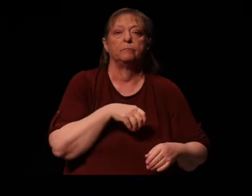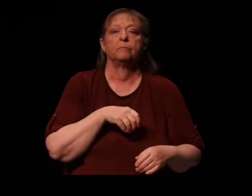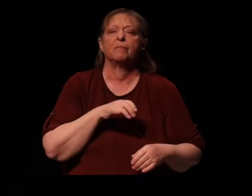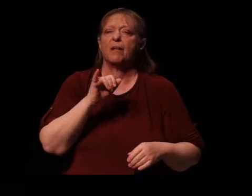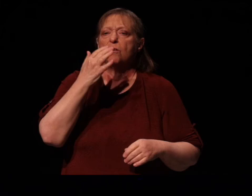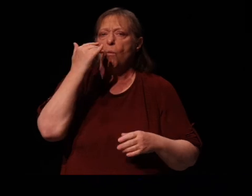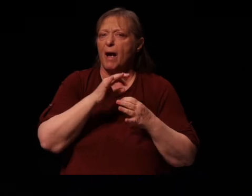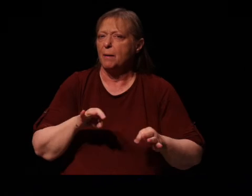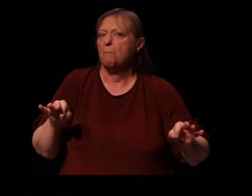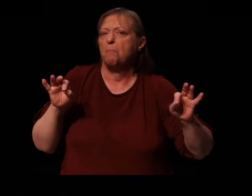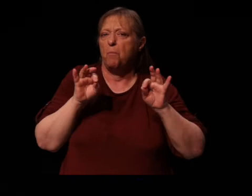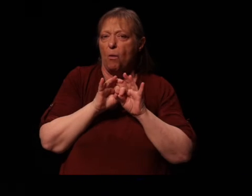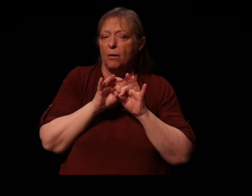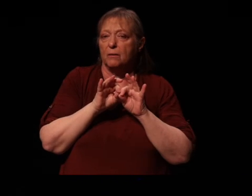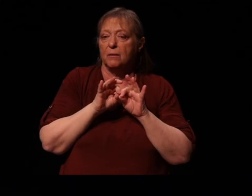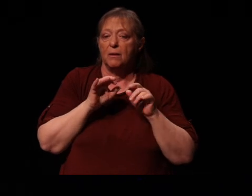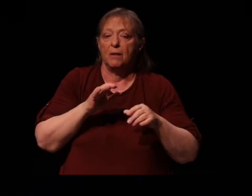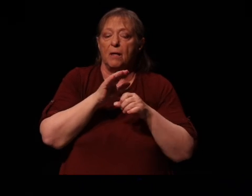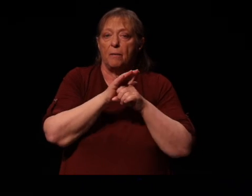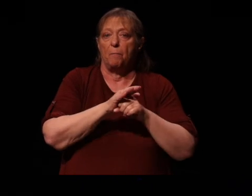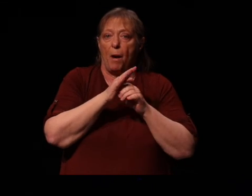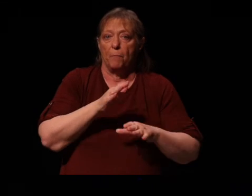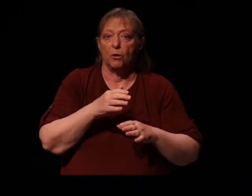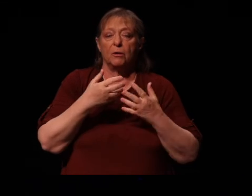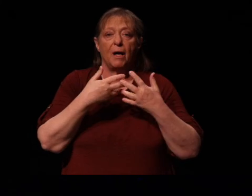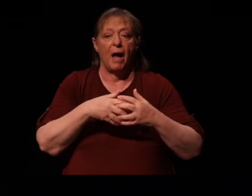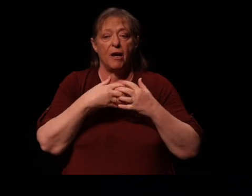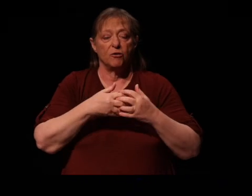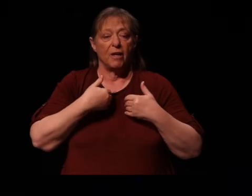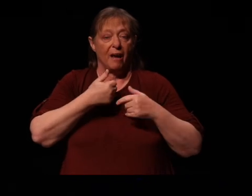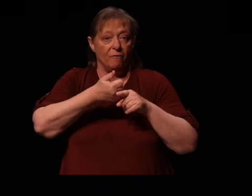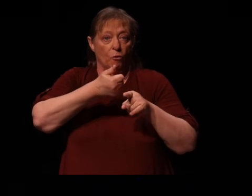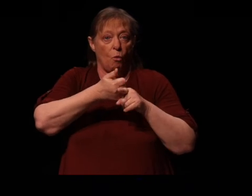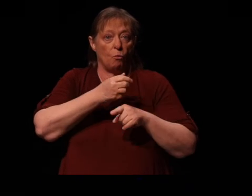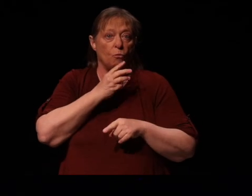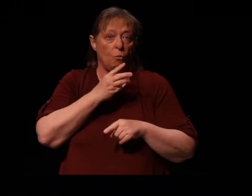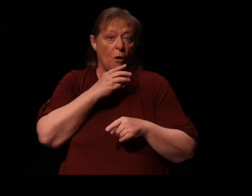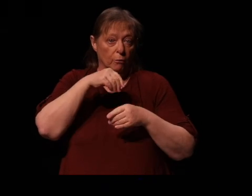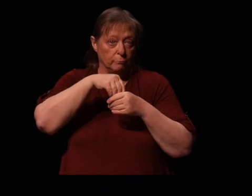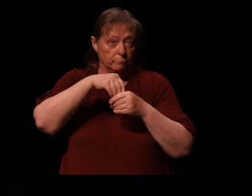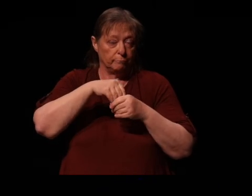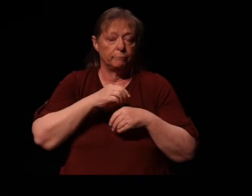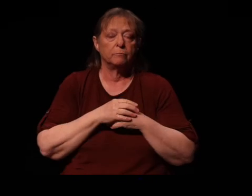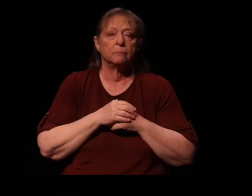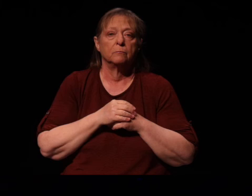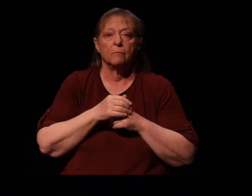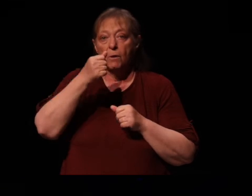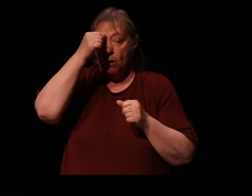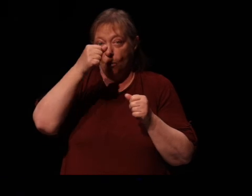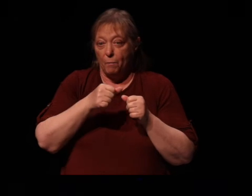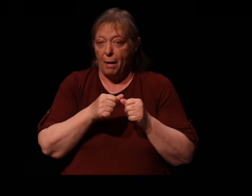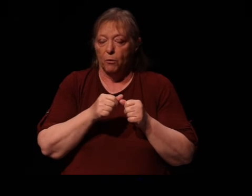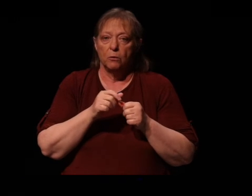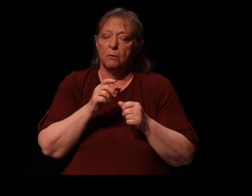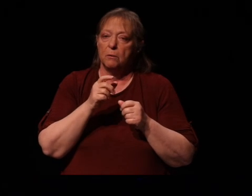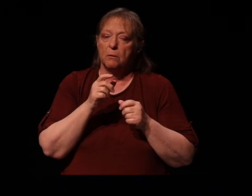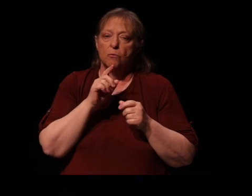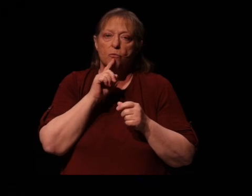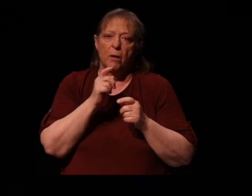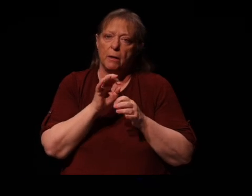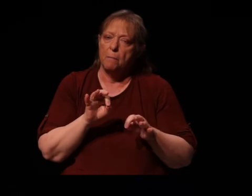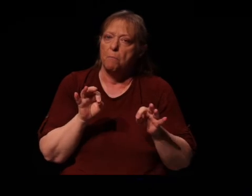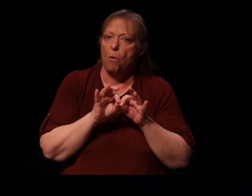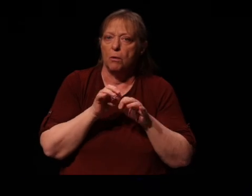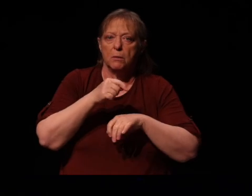that these fire pumpers or engines have their own water supply, because remember, seconds